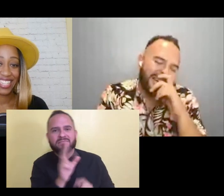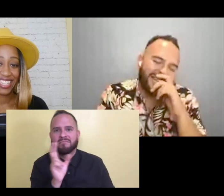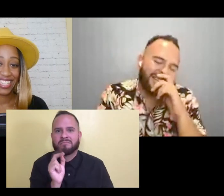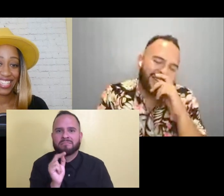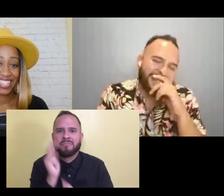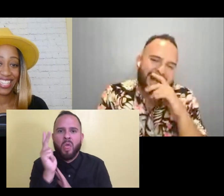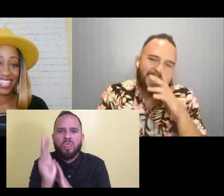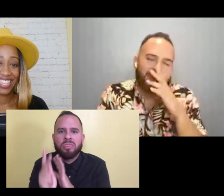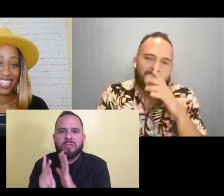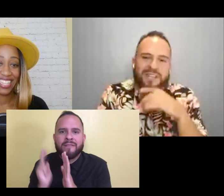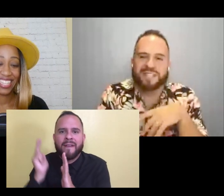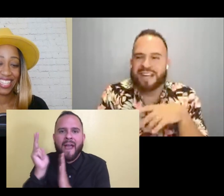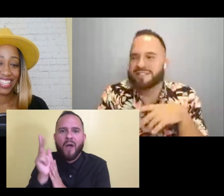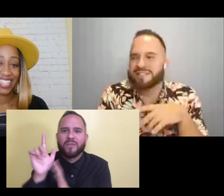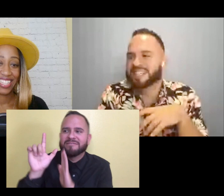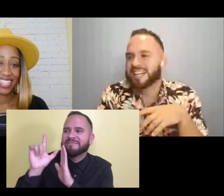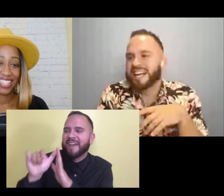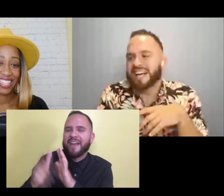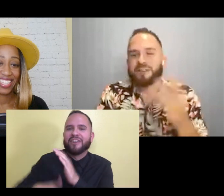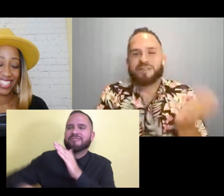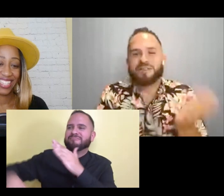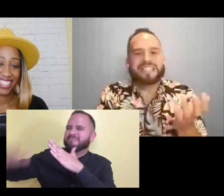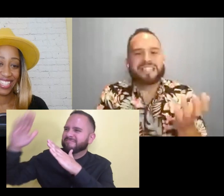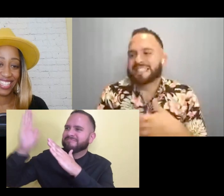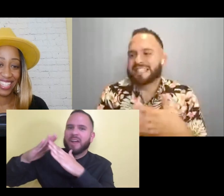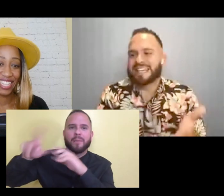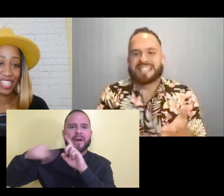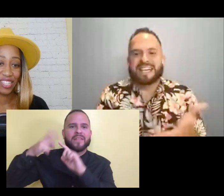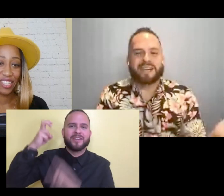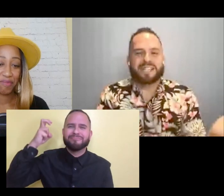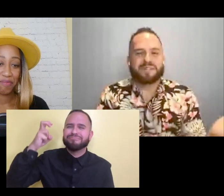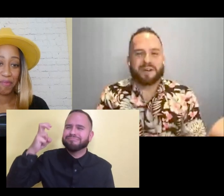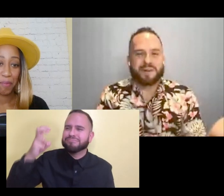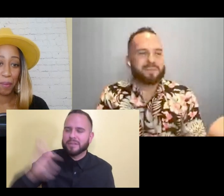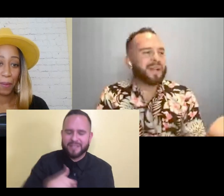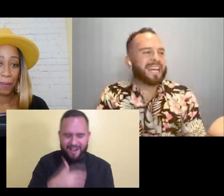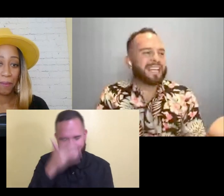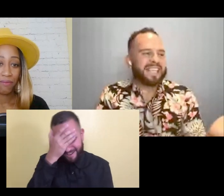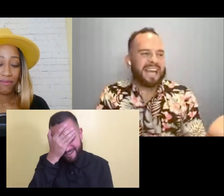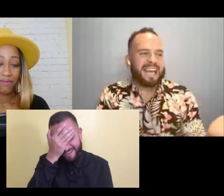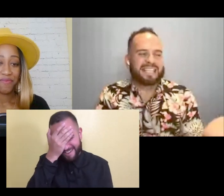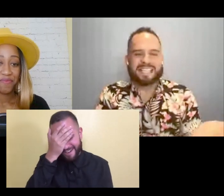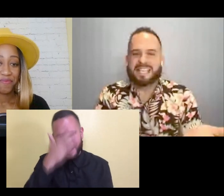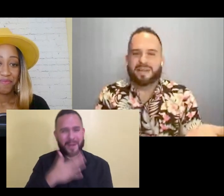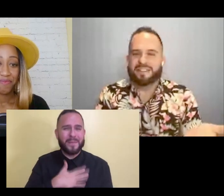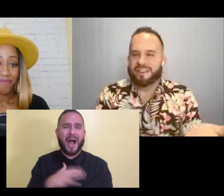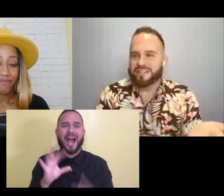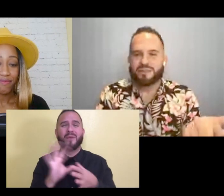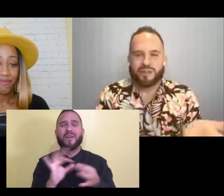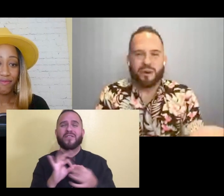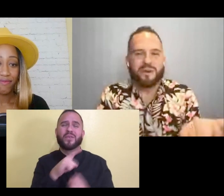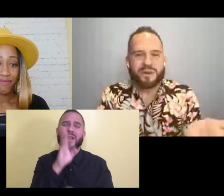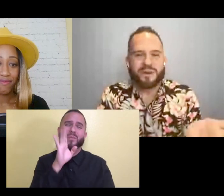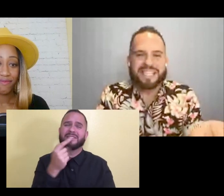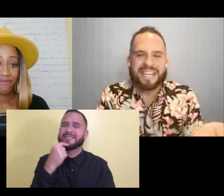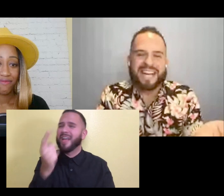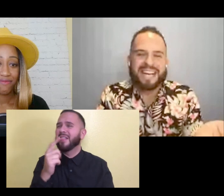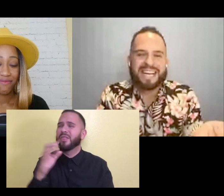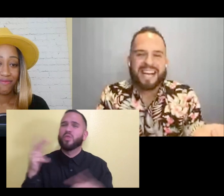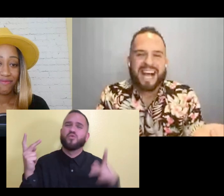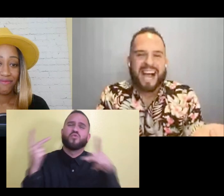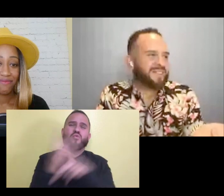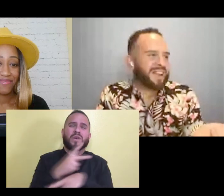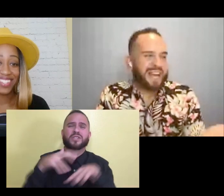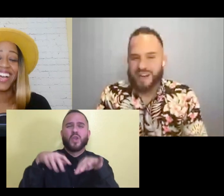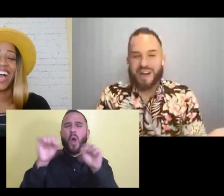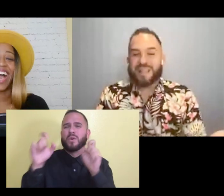Like, they're going to say I'm the worst host ever. And the funny thing is, the next day we get to our new place and they see me and they're like, so Joe, where are we going today?